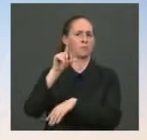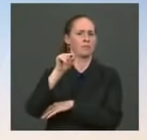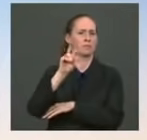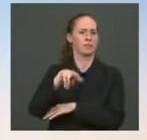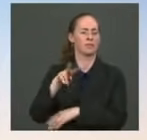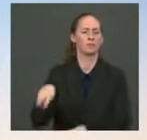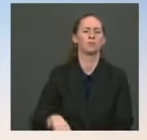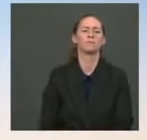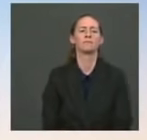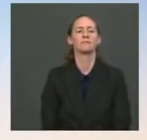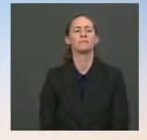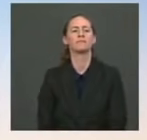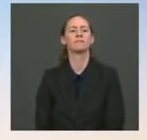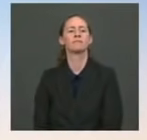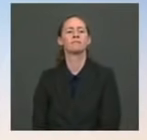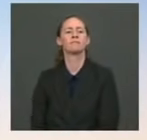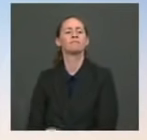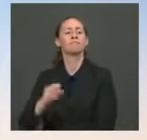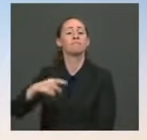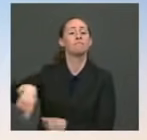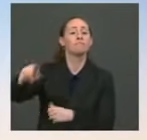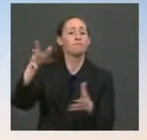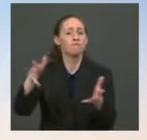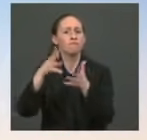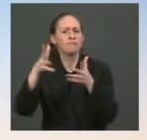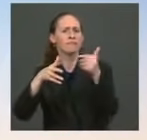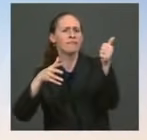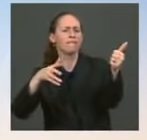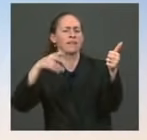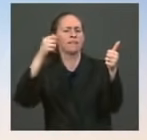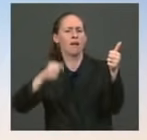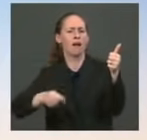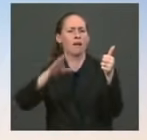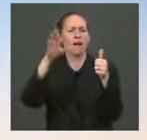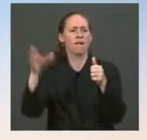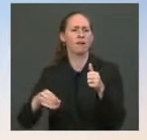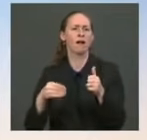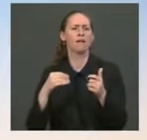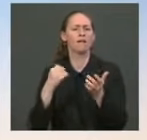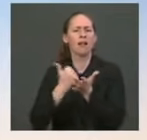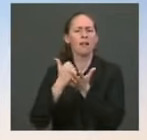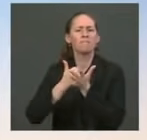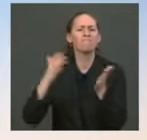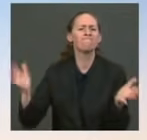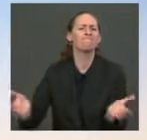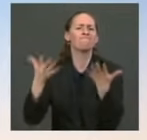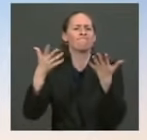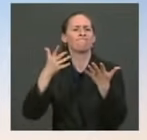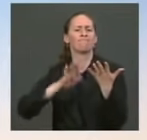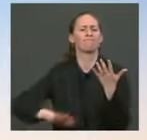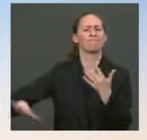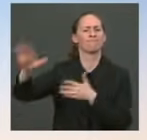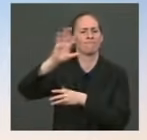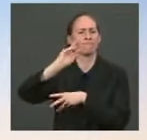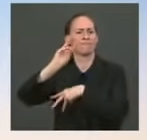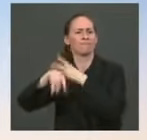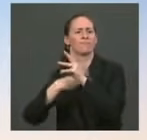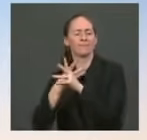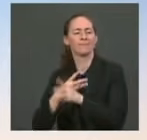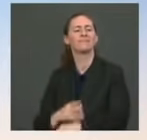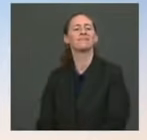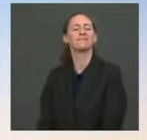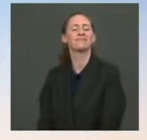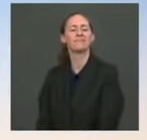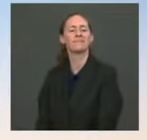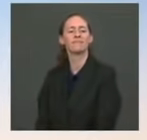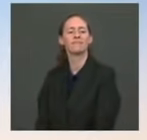vaccine manufacturing in South Africa. But we need help from the rest of the developed world, and the rest of the developed world needs to also step up. We're